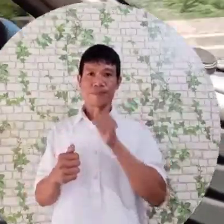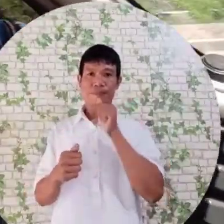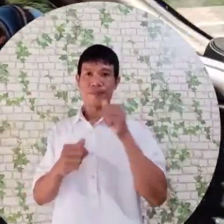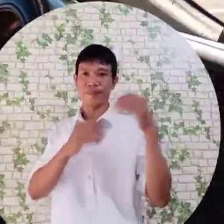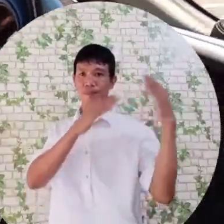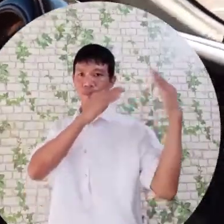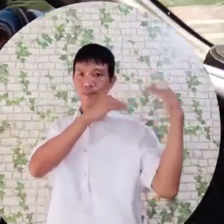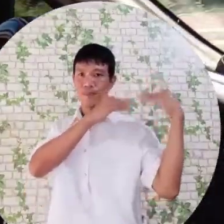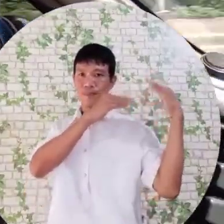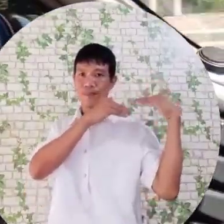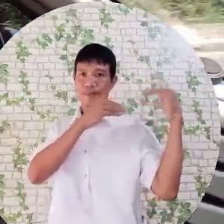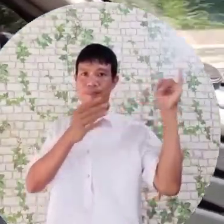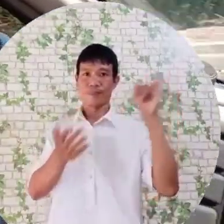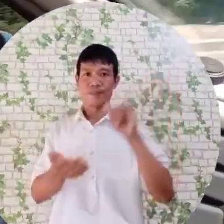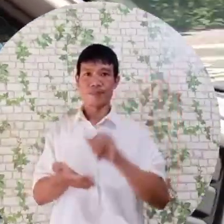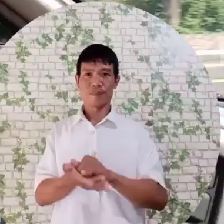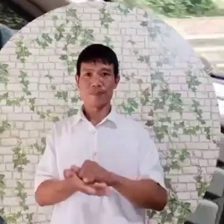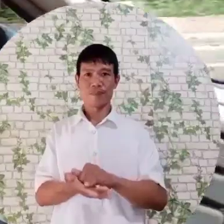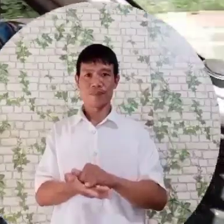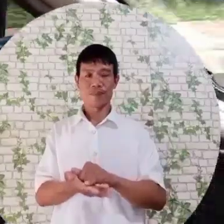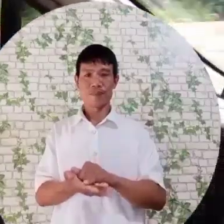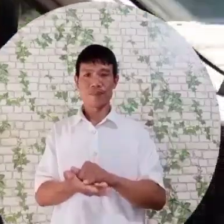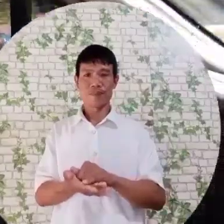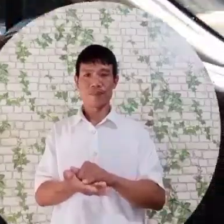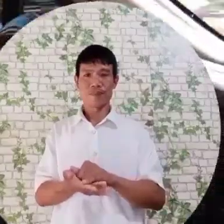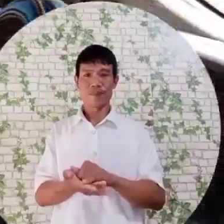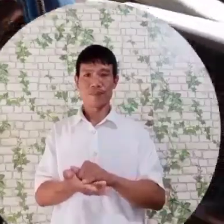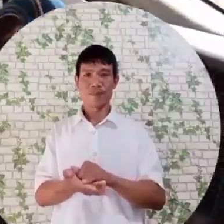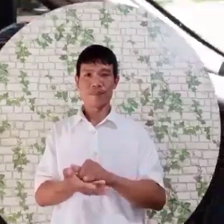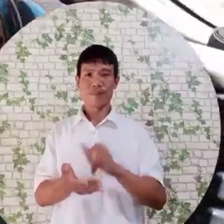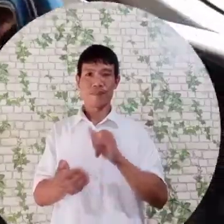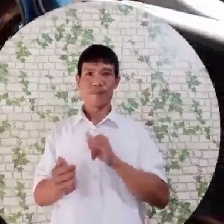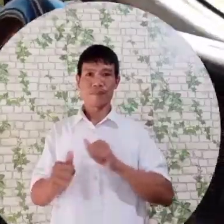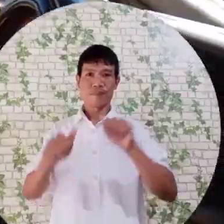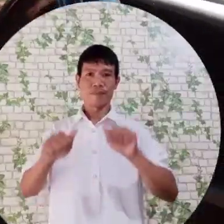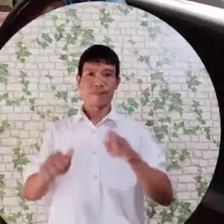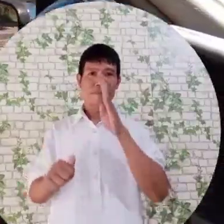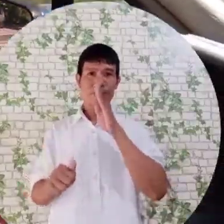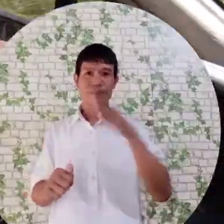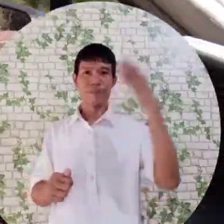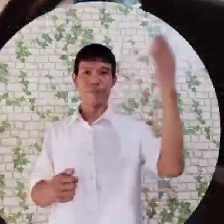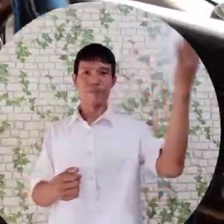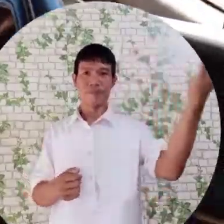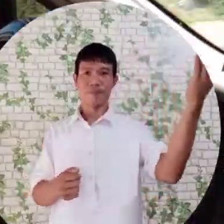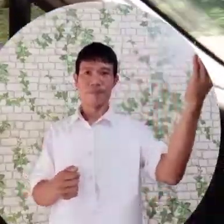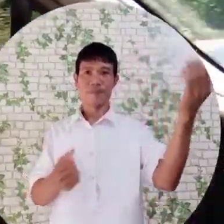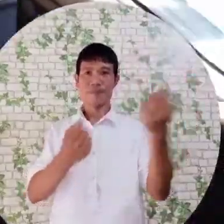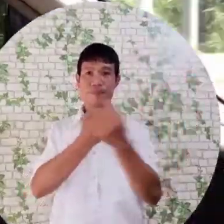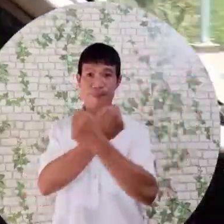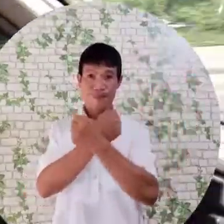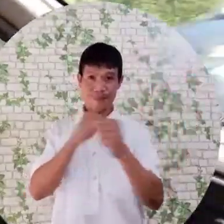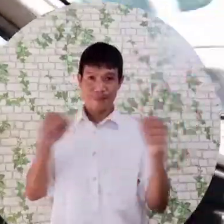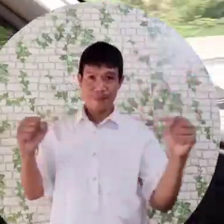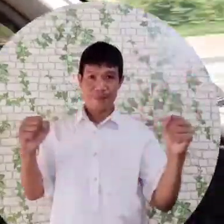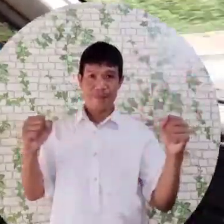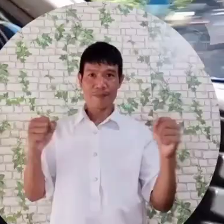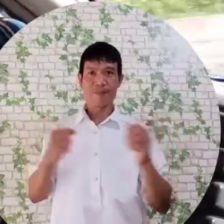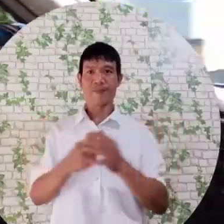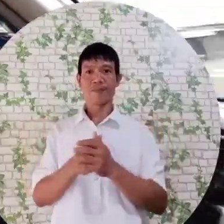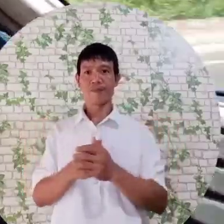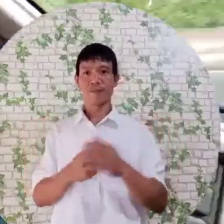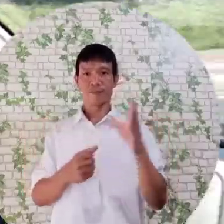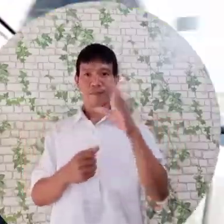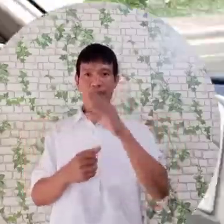I can be there safely, and we will see each other later. Actually, we know each